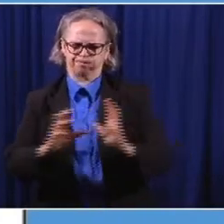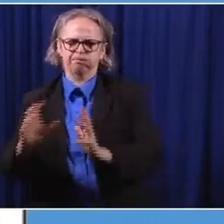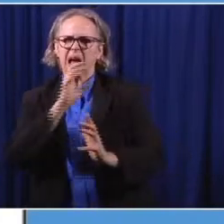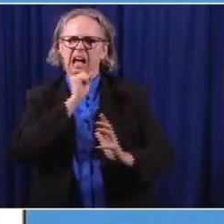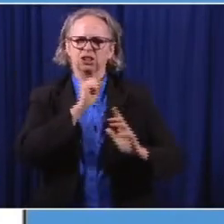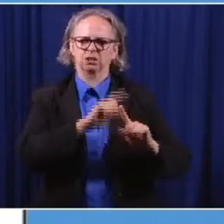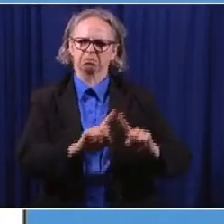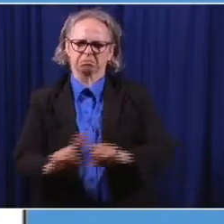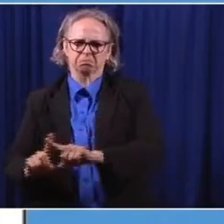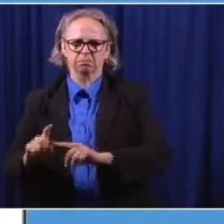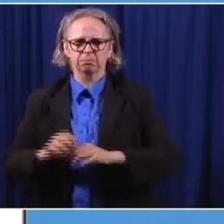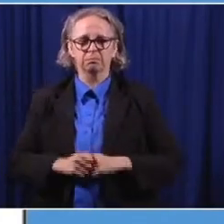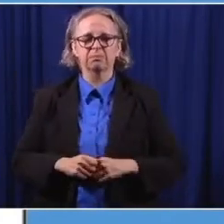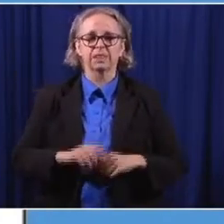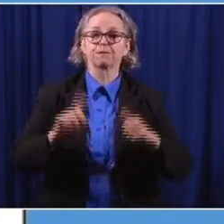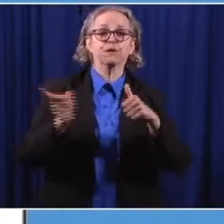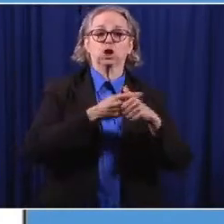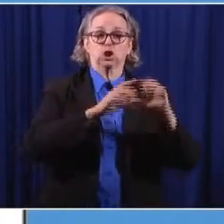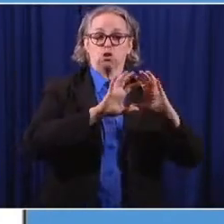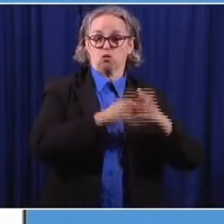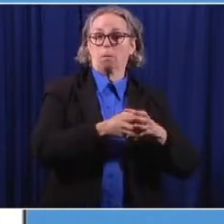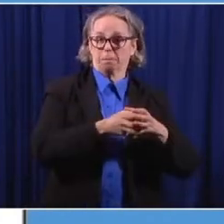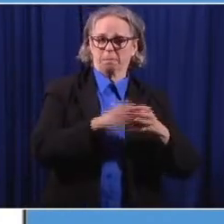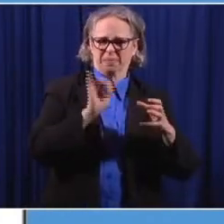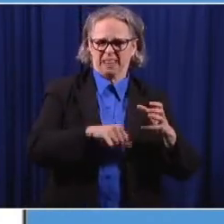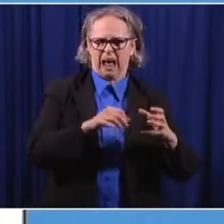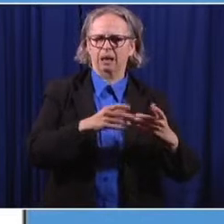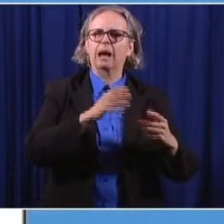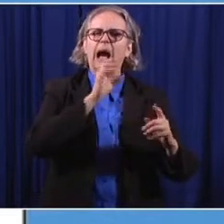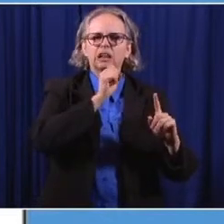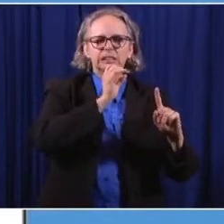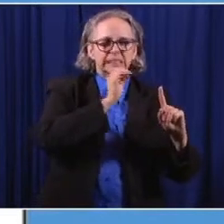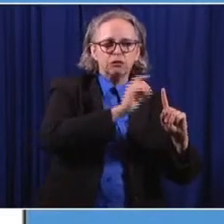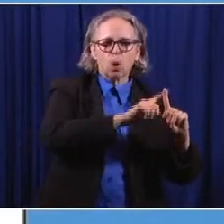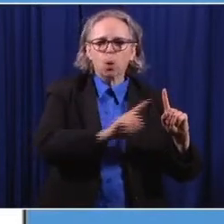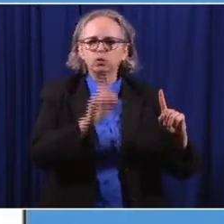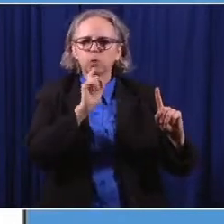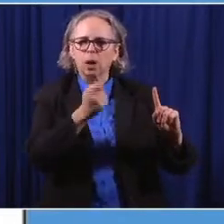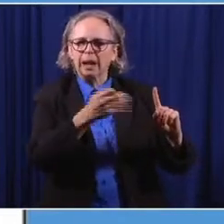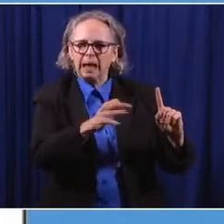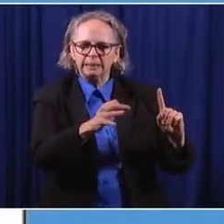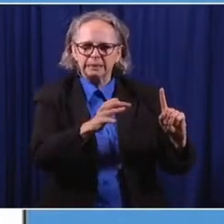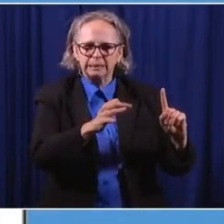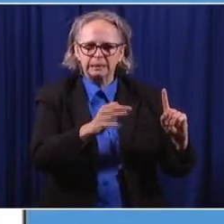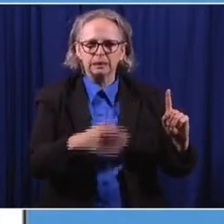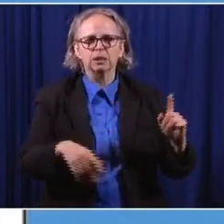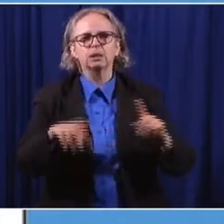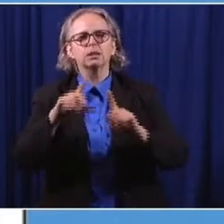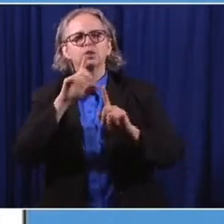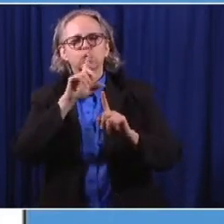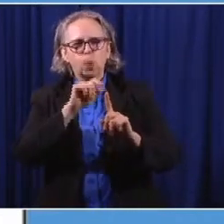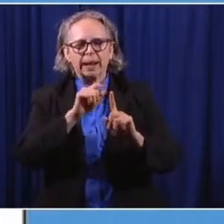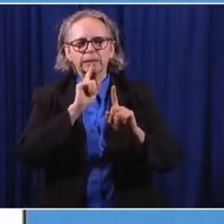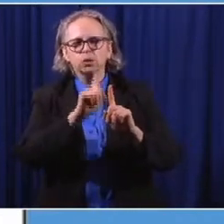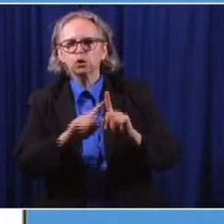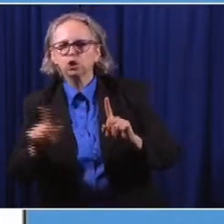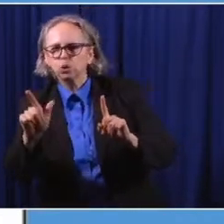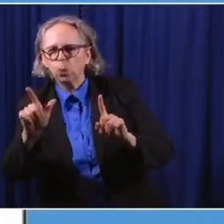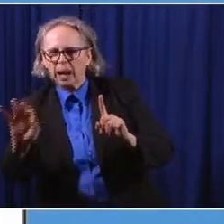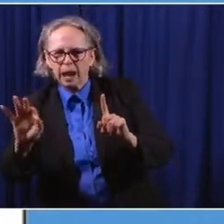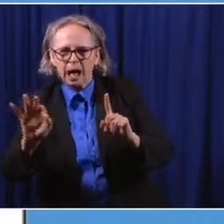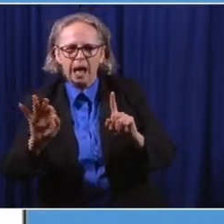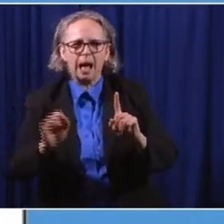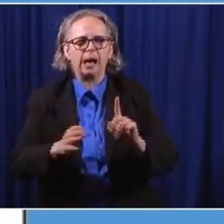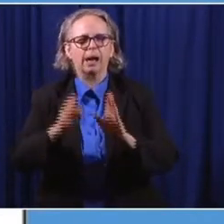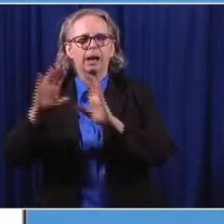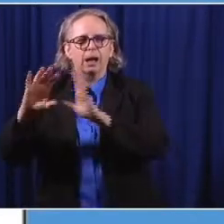group, 0 to 19, is the first line, and 20 to 29. So if you look at in September, now we're in a partial month. We